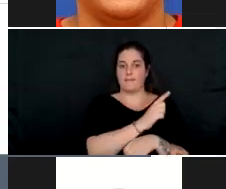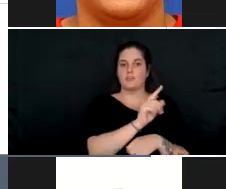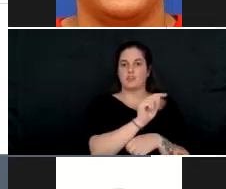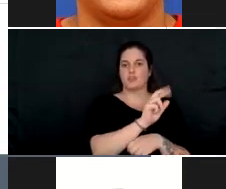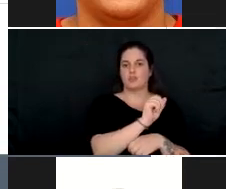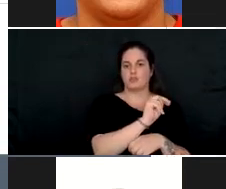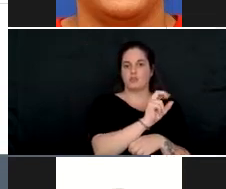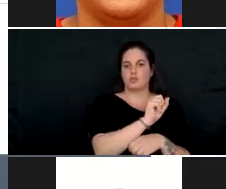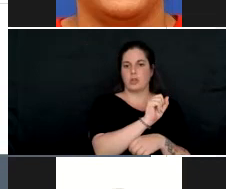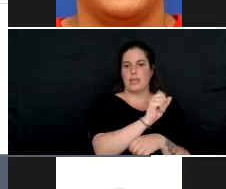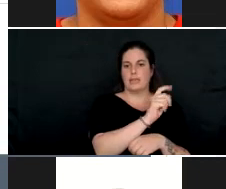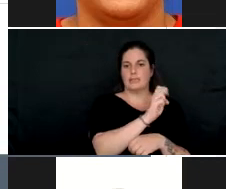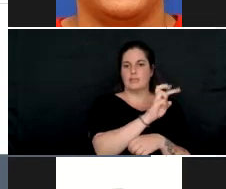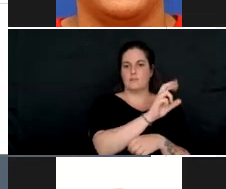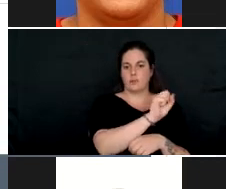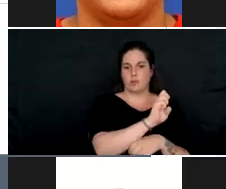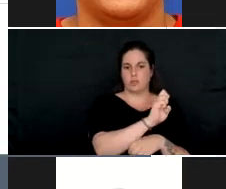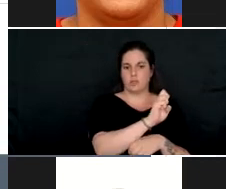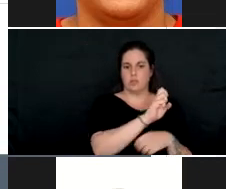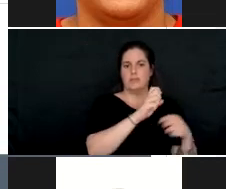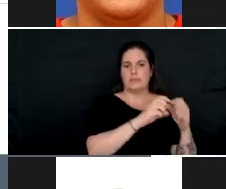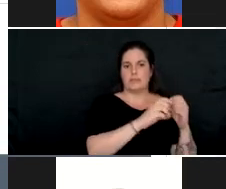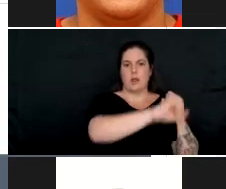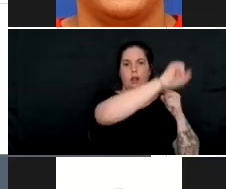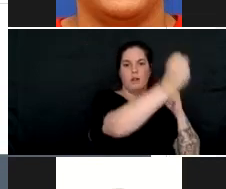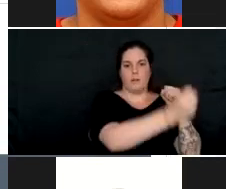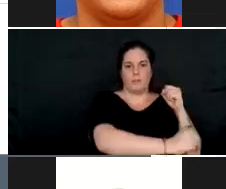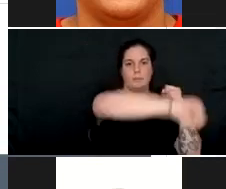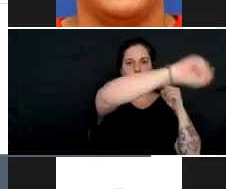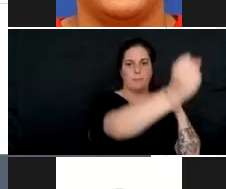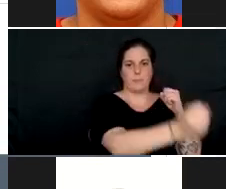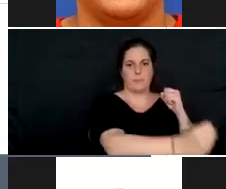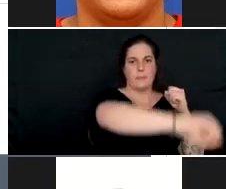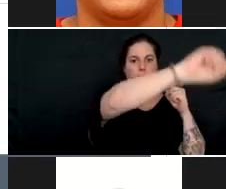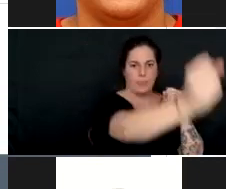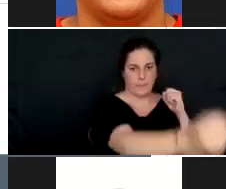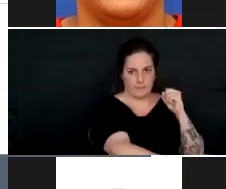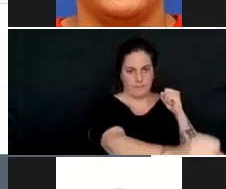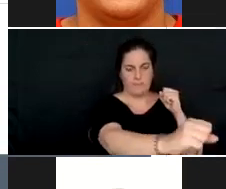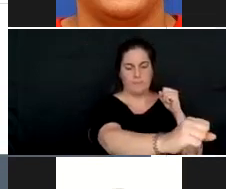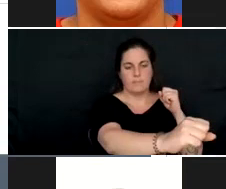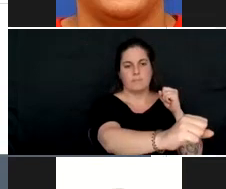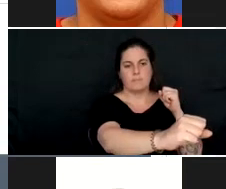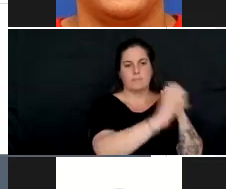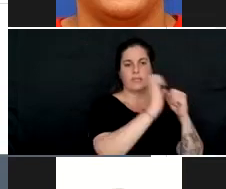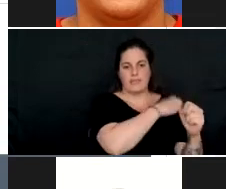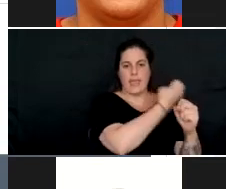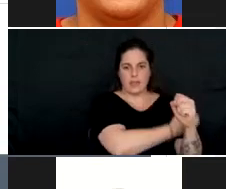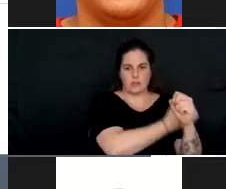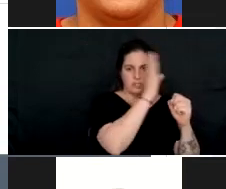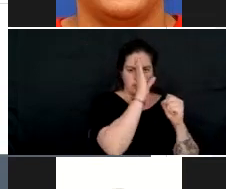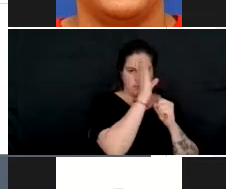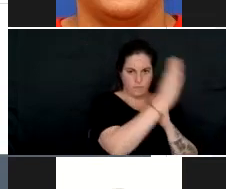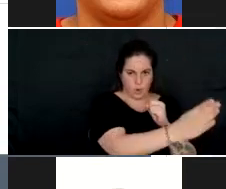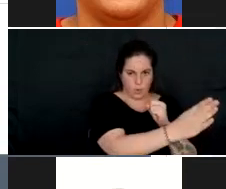So they're moving the slinky up and down, and the energy or the wave is propagating out toward forward, in a forward